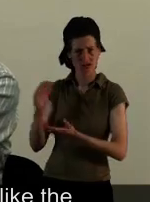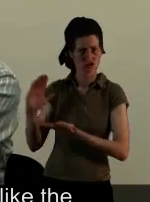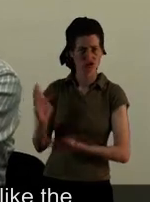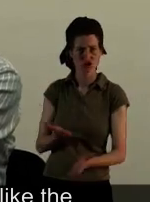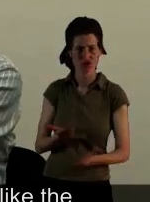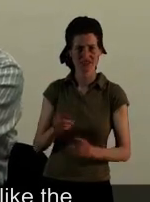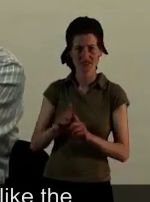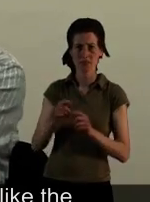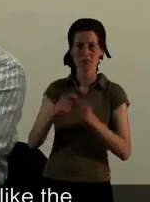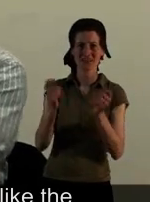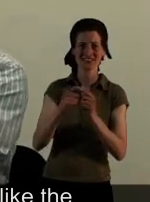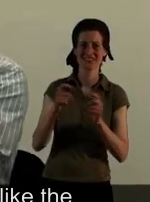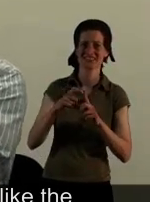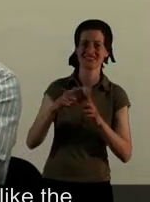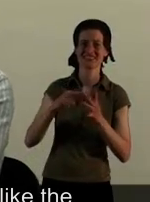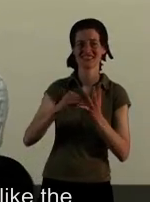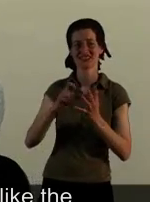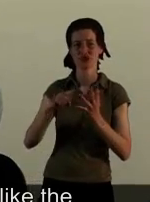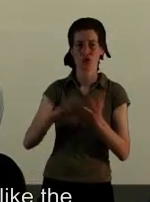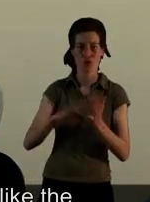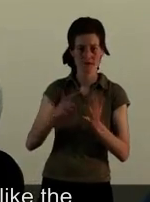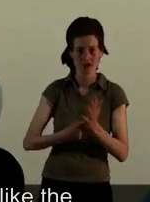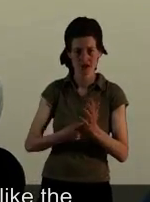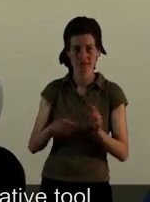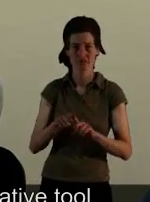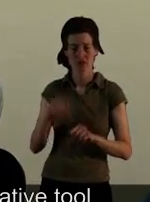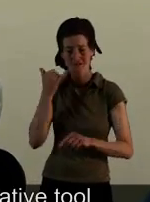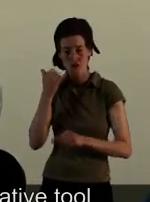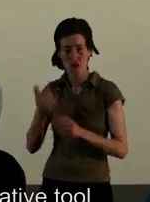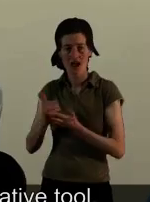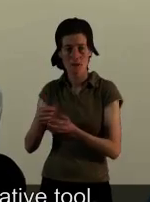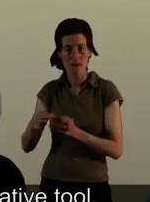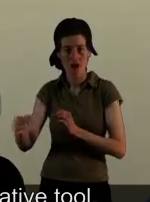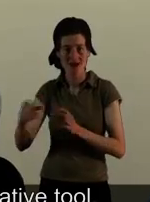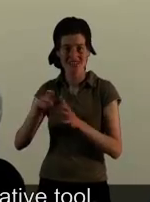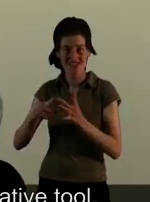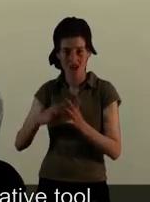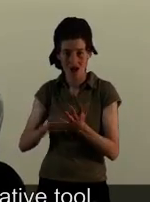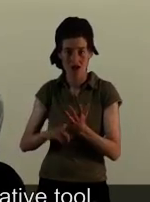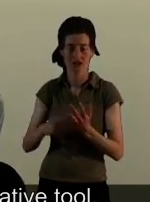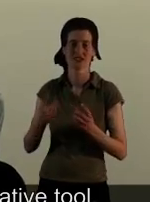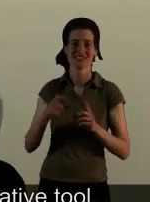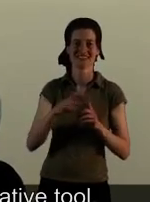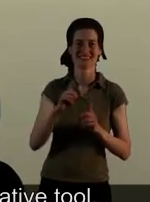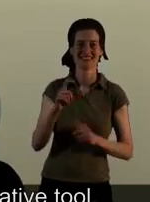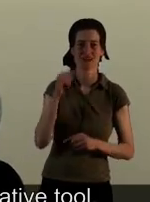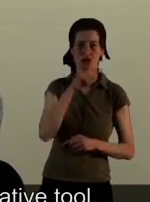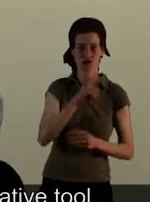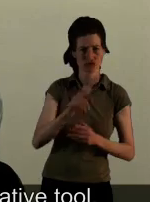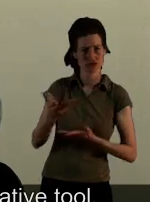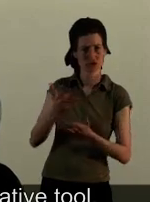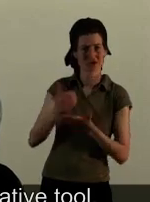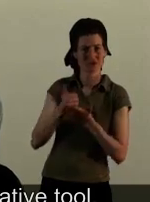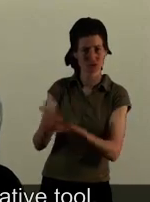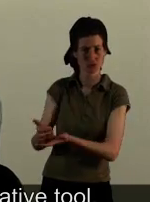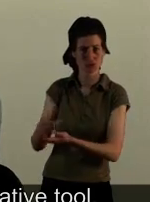We've got some very good services like the Discover magazine, the Dial telephone helpline and the DC100, which is a consultative tool. And